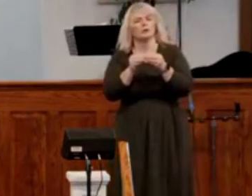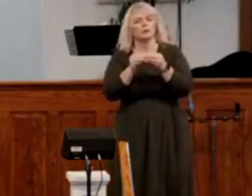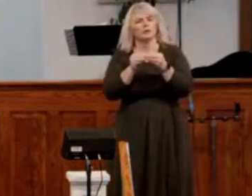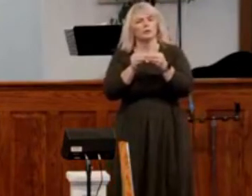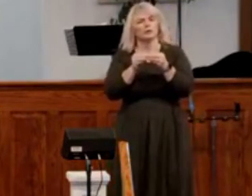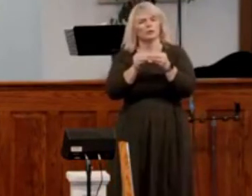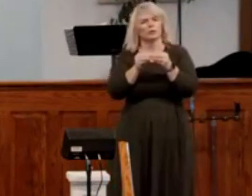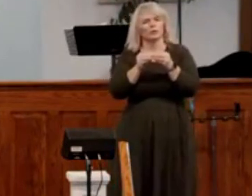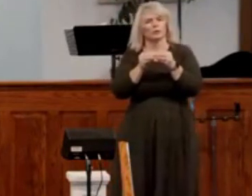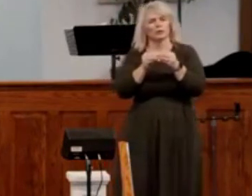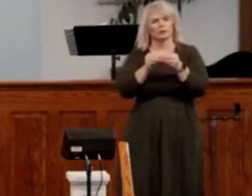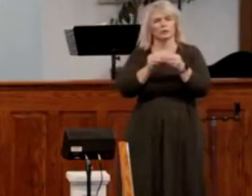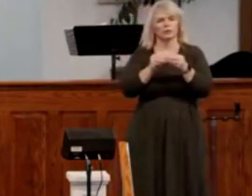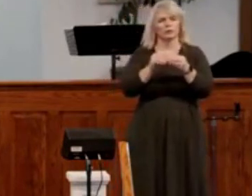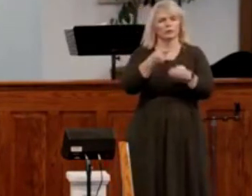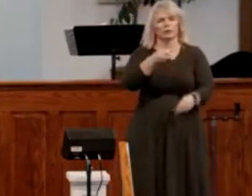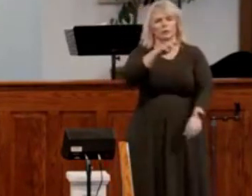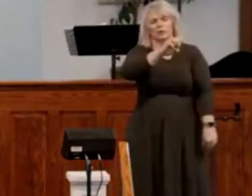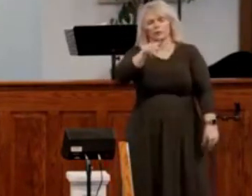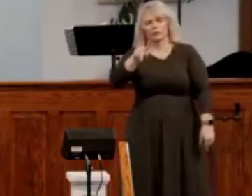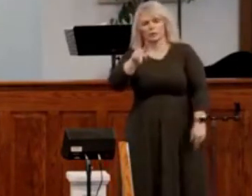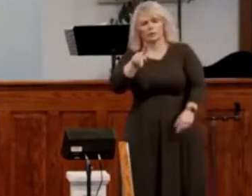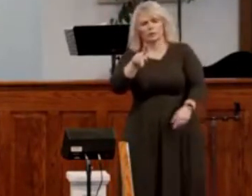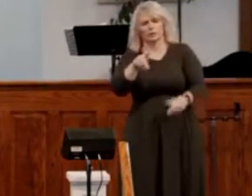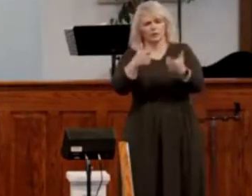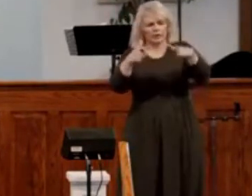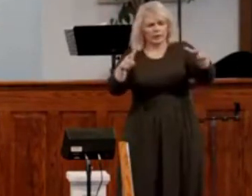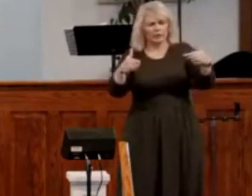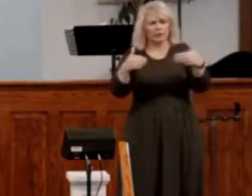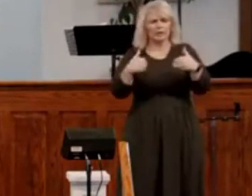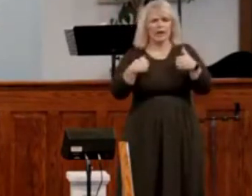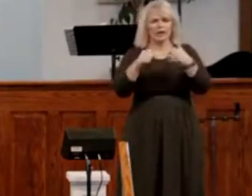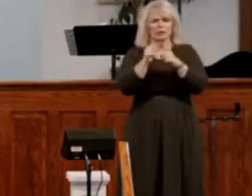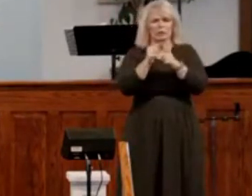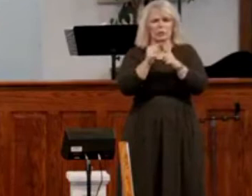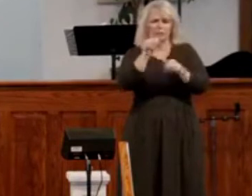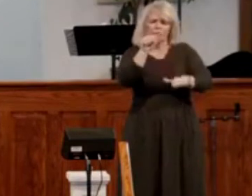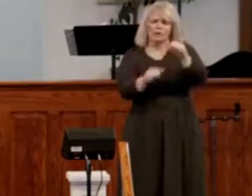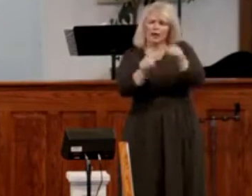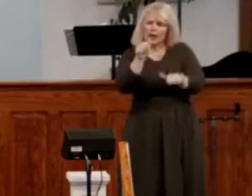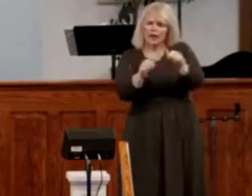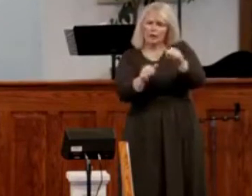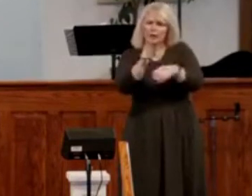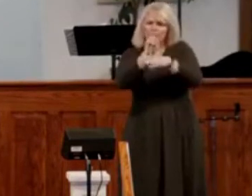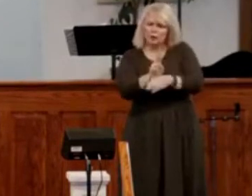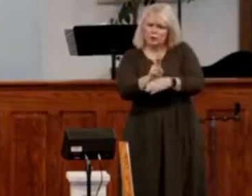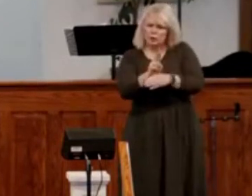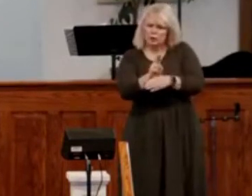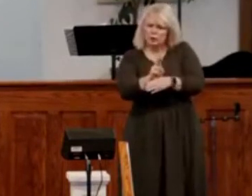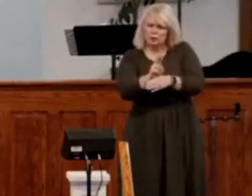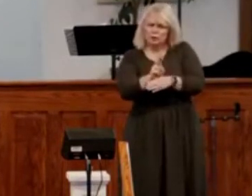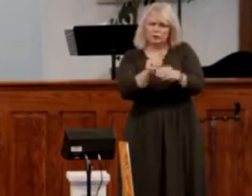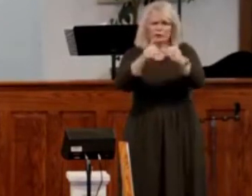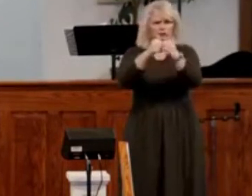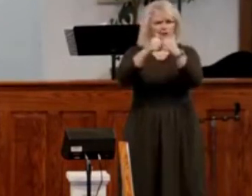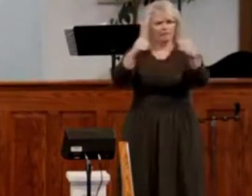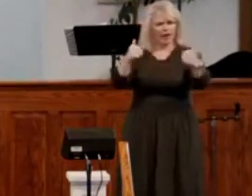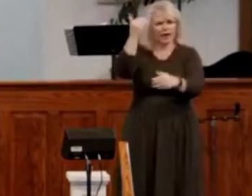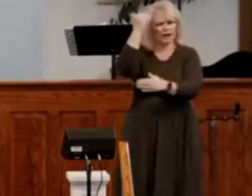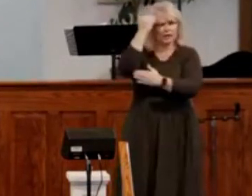the Greek language has a word for doubt that's used in almost every place in Scripture. And it means this, to have a divided